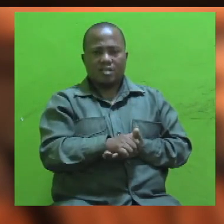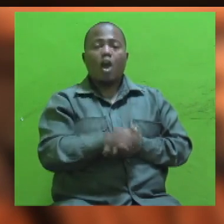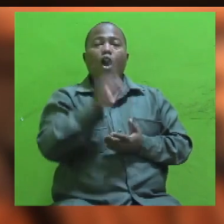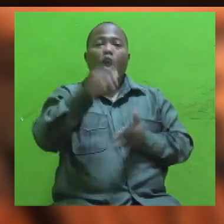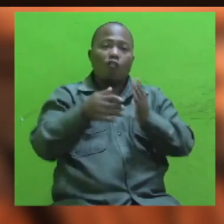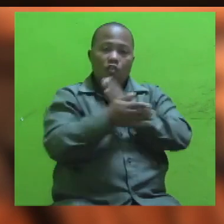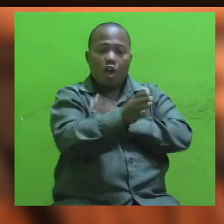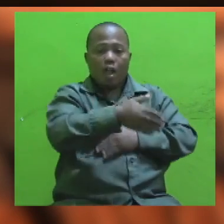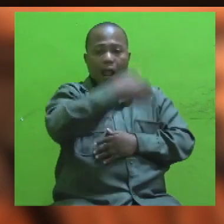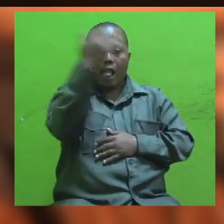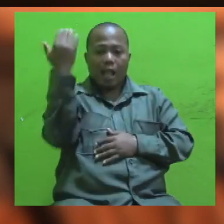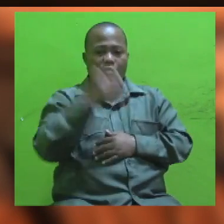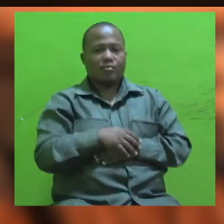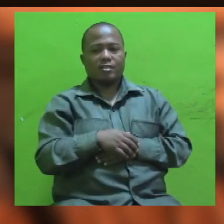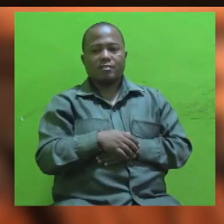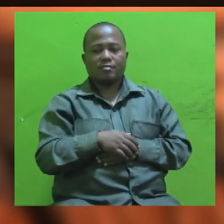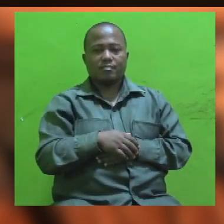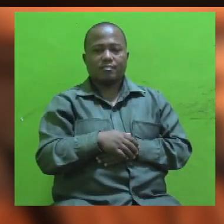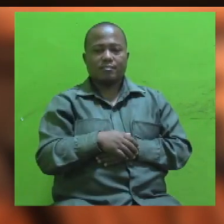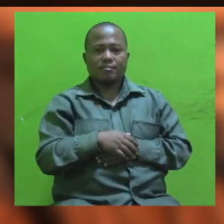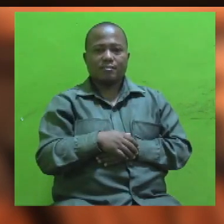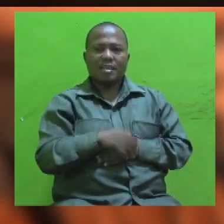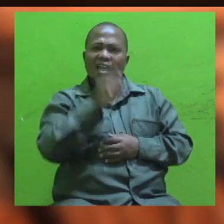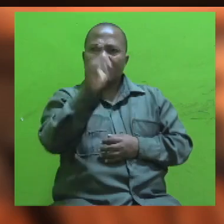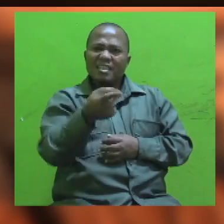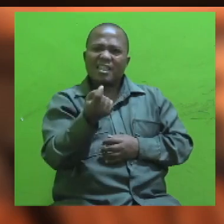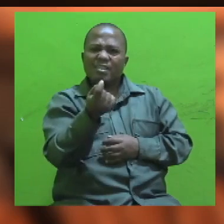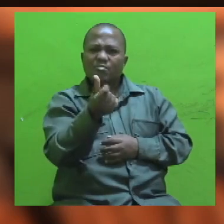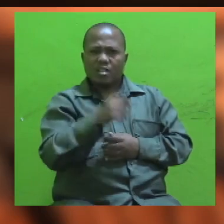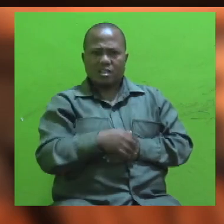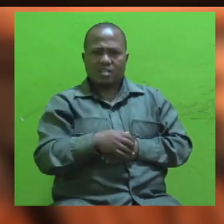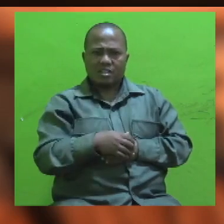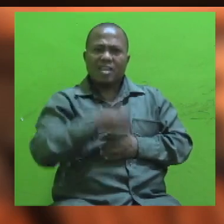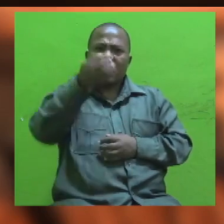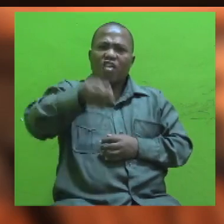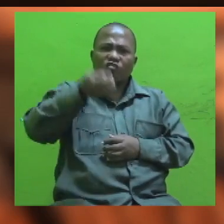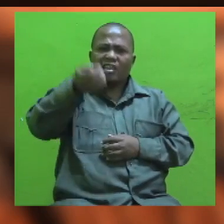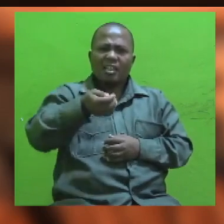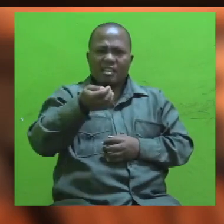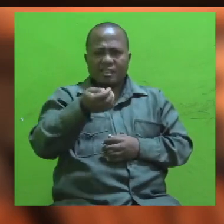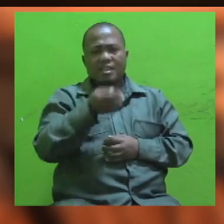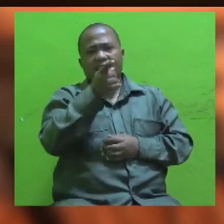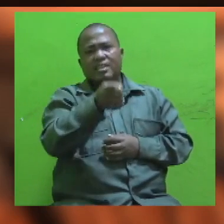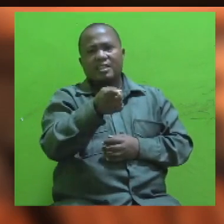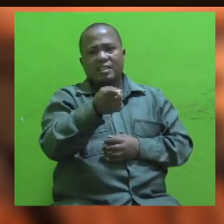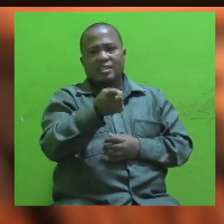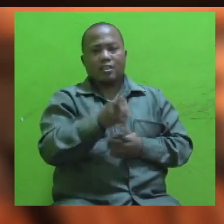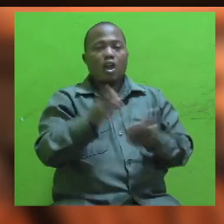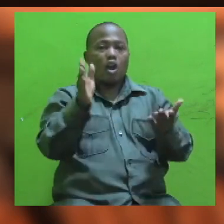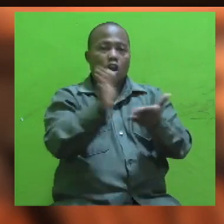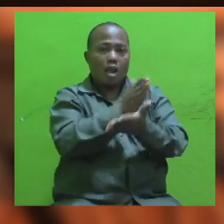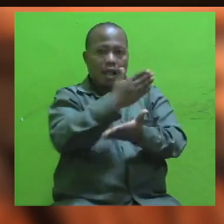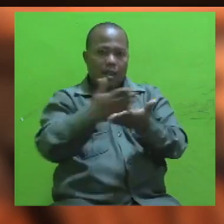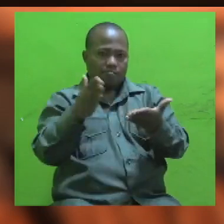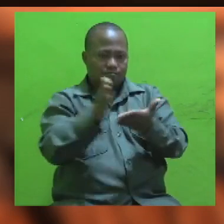local government. Village is very smallest. The village government is comprises, you can see village government via rural